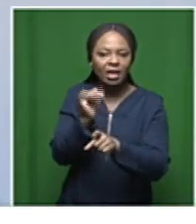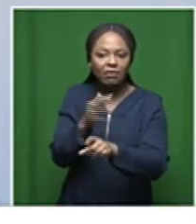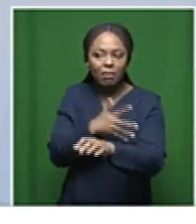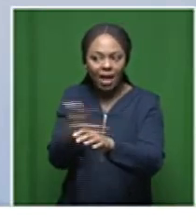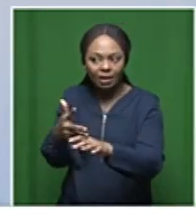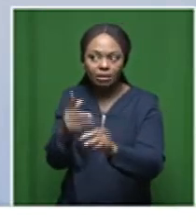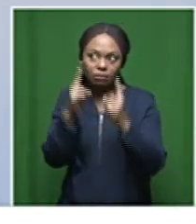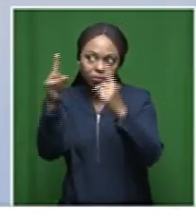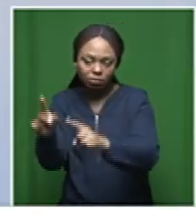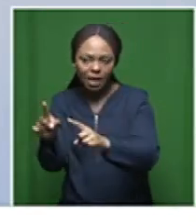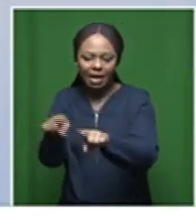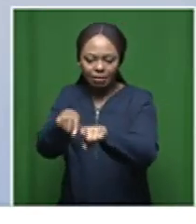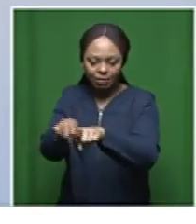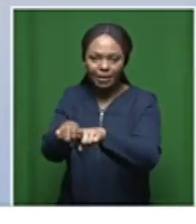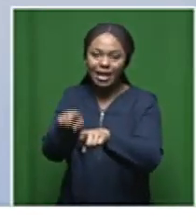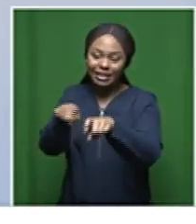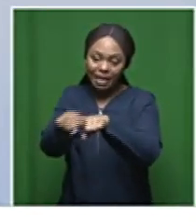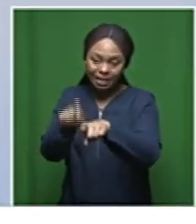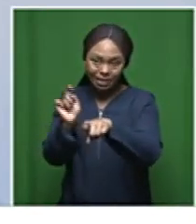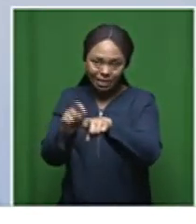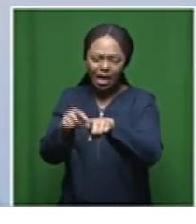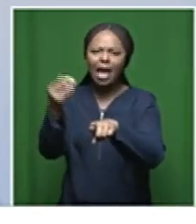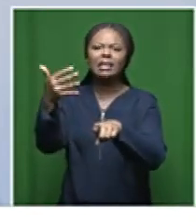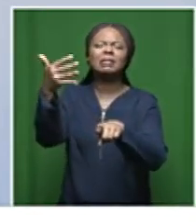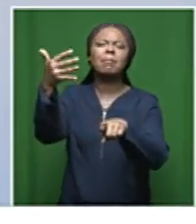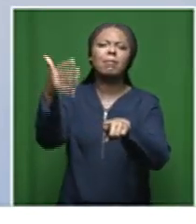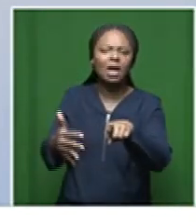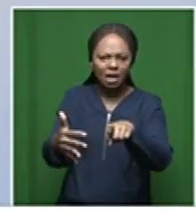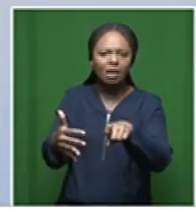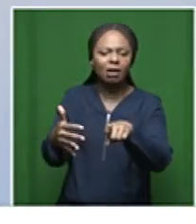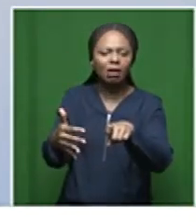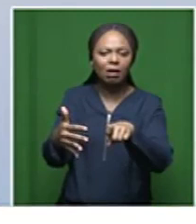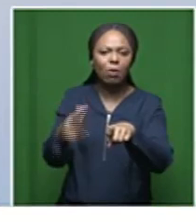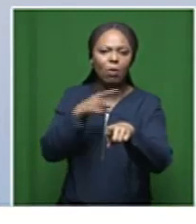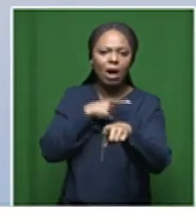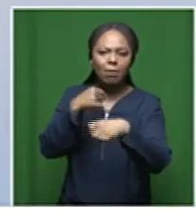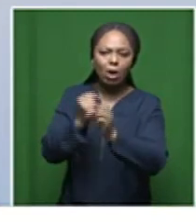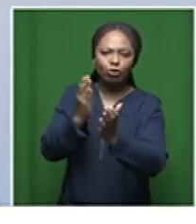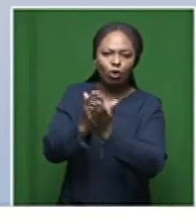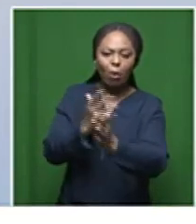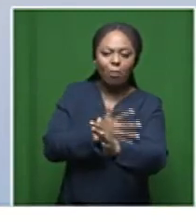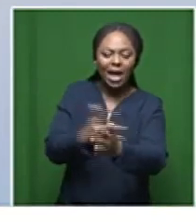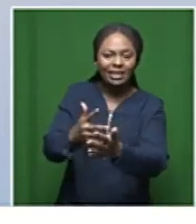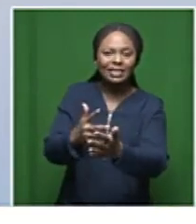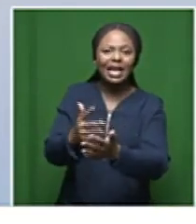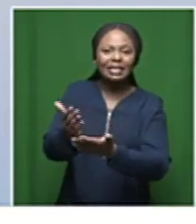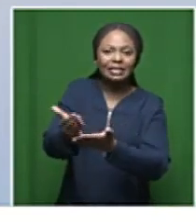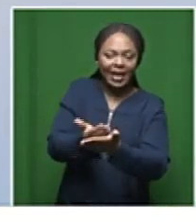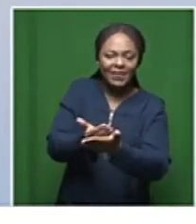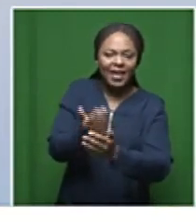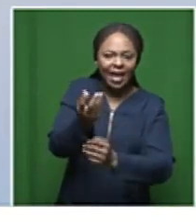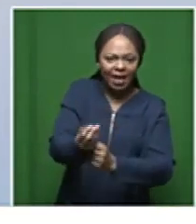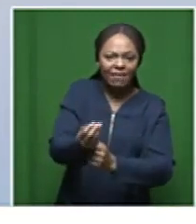is donated. This is very expensive testing that we do, which actually ensures that our blood is very safe. It's a type of testing that